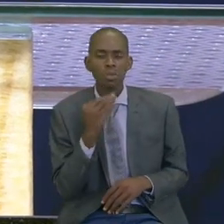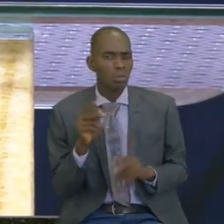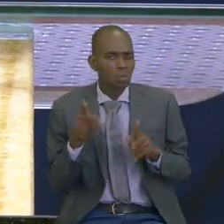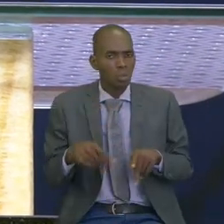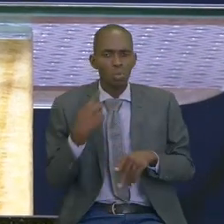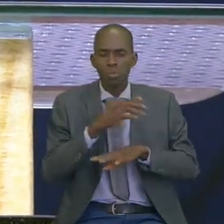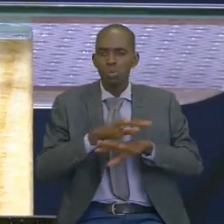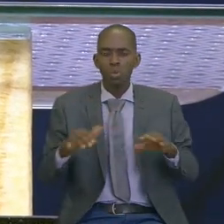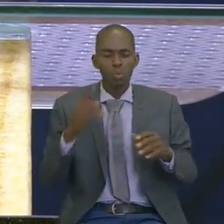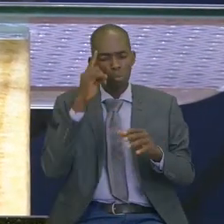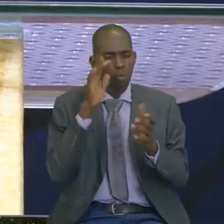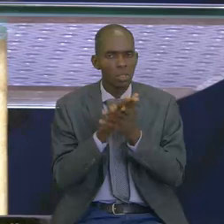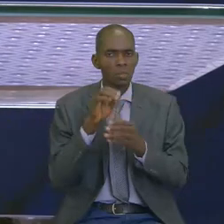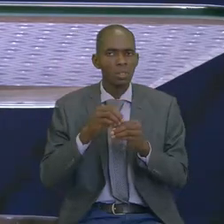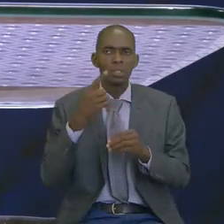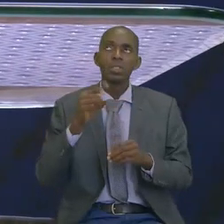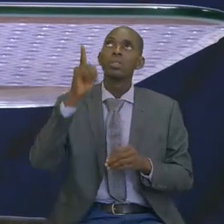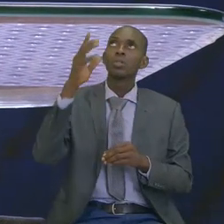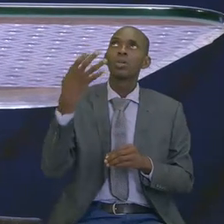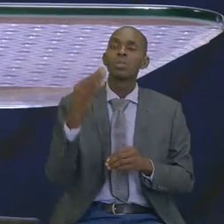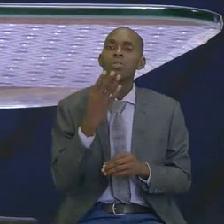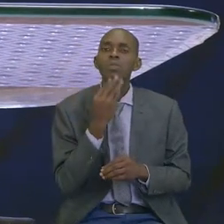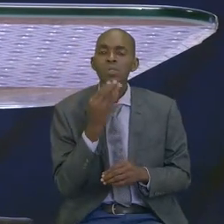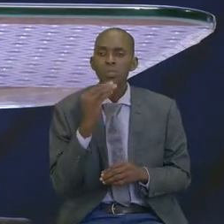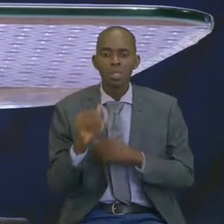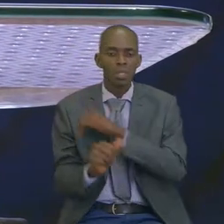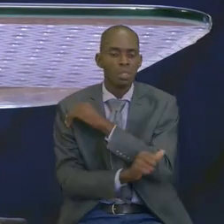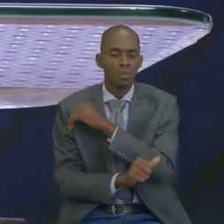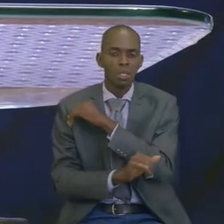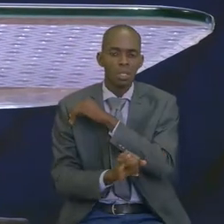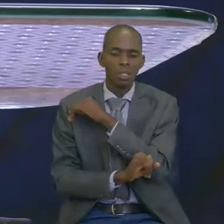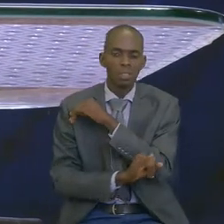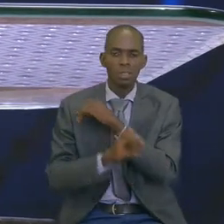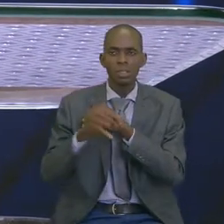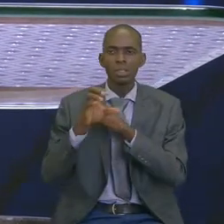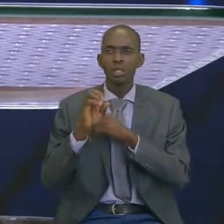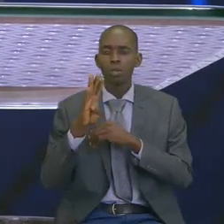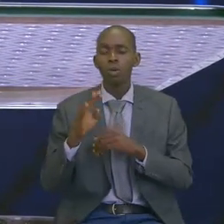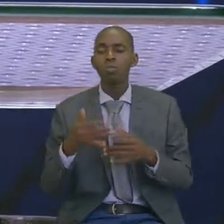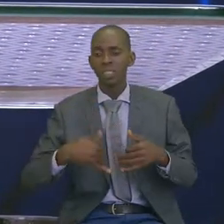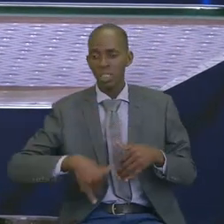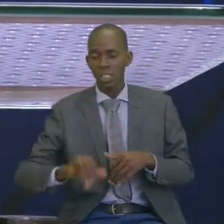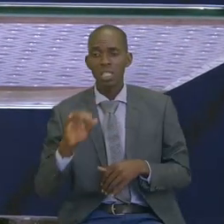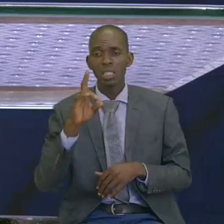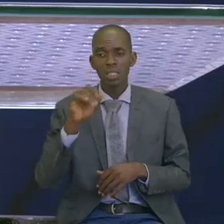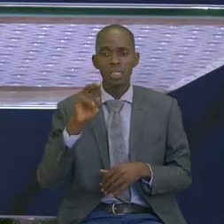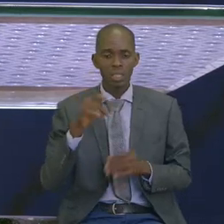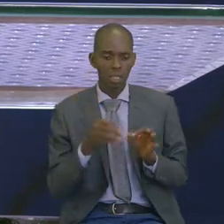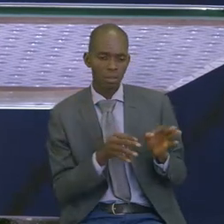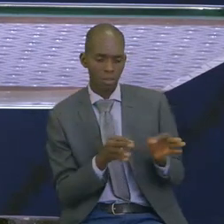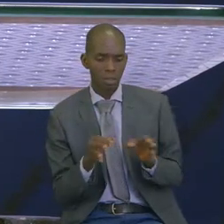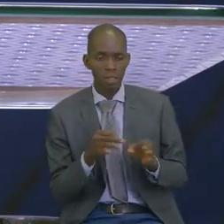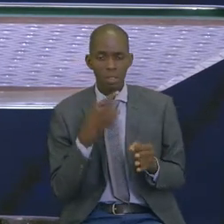the God of the Jews, in the God of Abraham, Isaac, and Jacob. And yet, Daniel emphasized in that verse 36, he said,